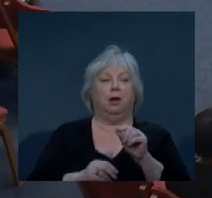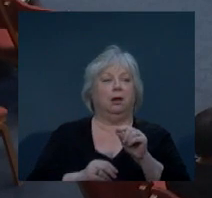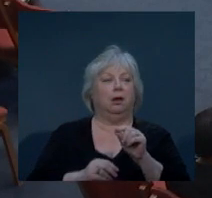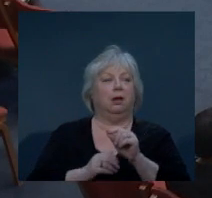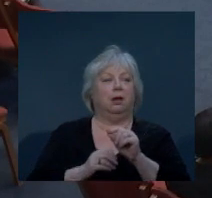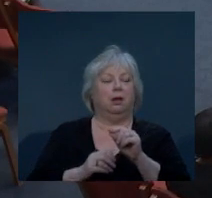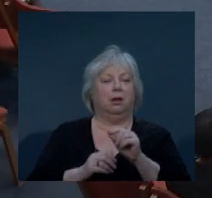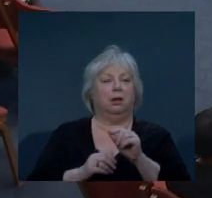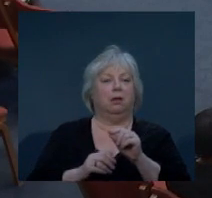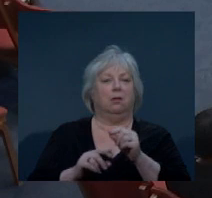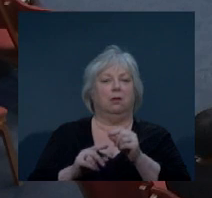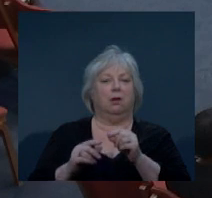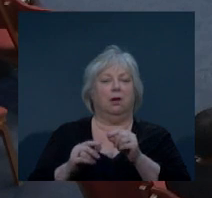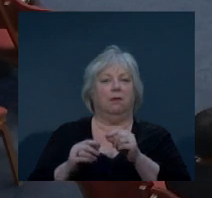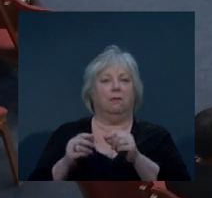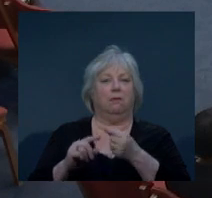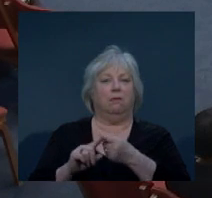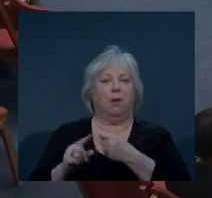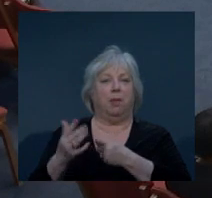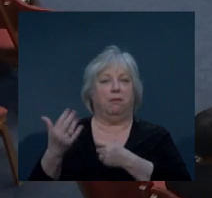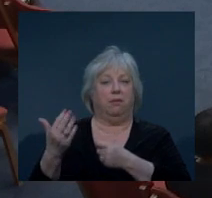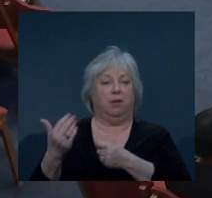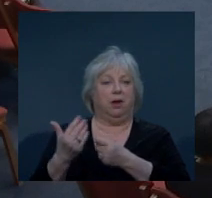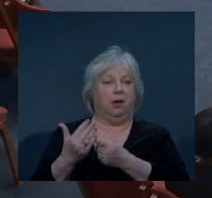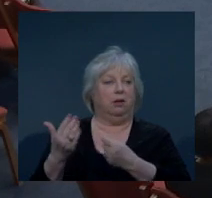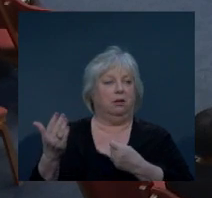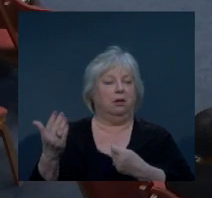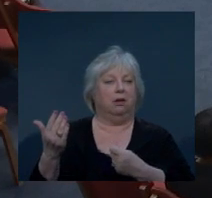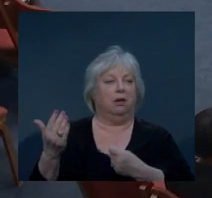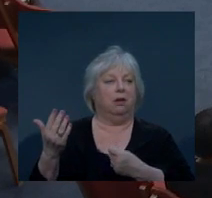there's of the 15.